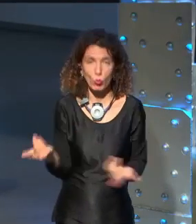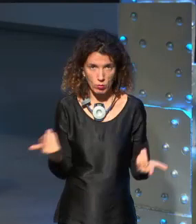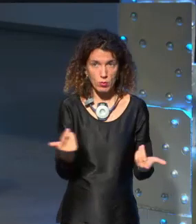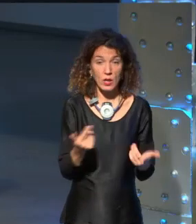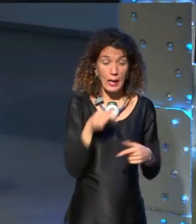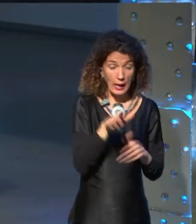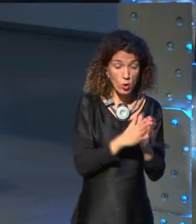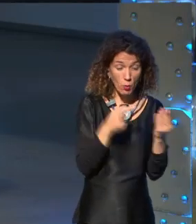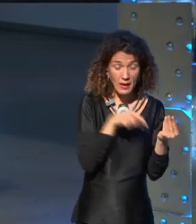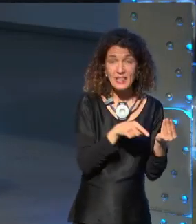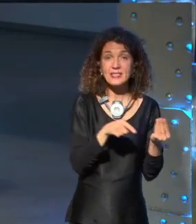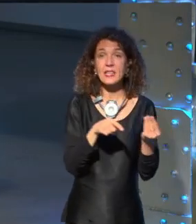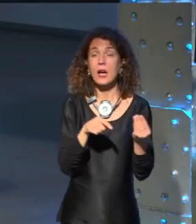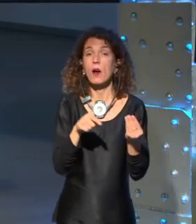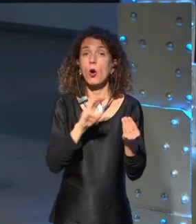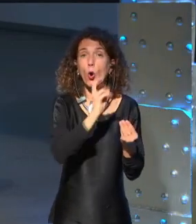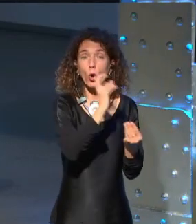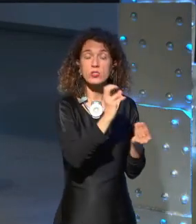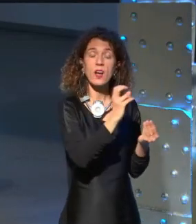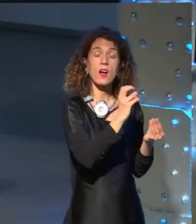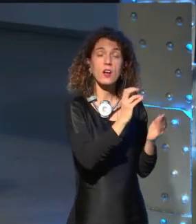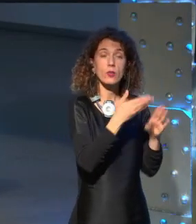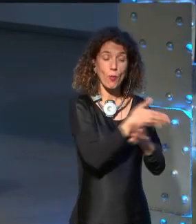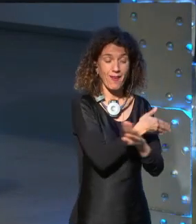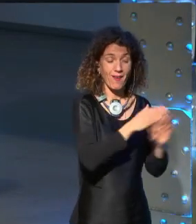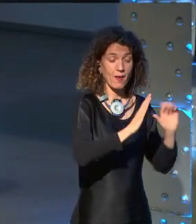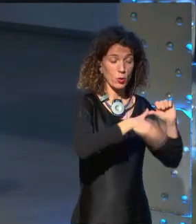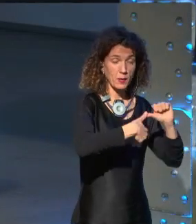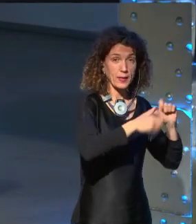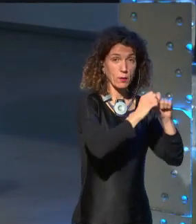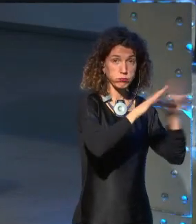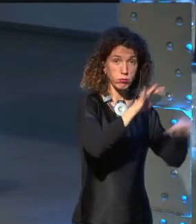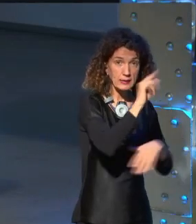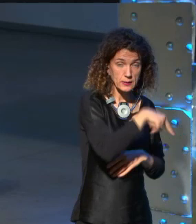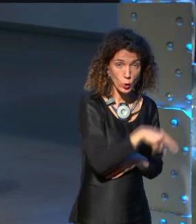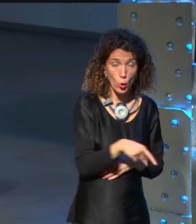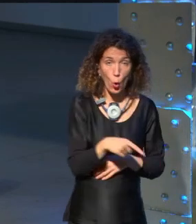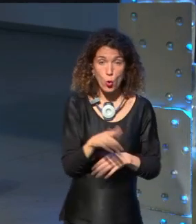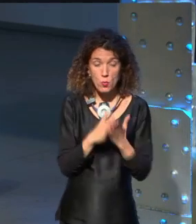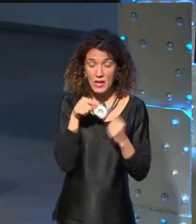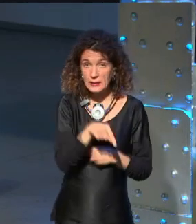novel going to get to Mexico? I don't know if he's referring to this one or other novels that are distributed in Latin America.